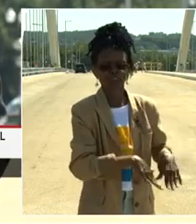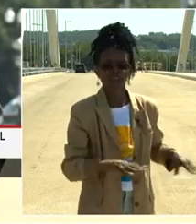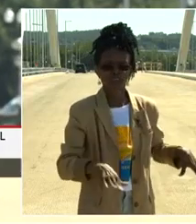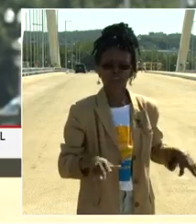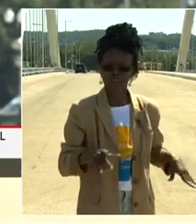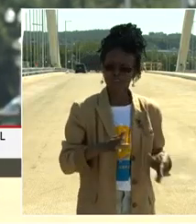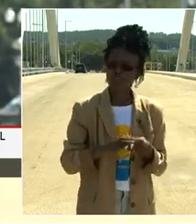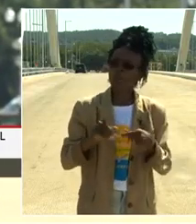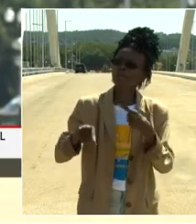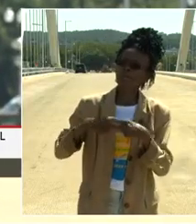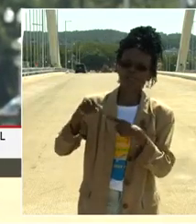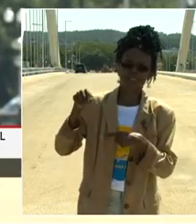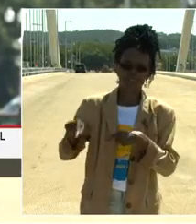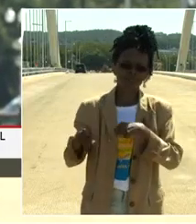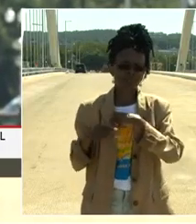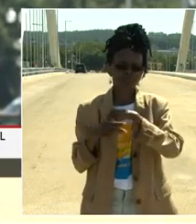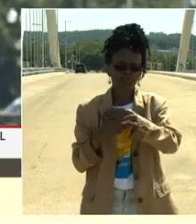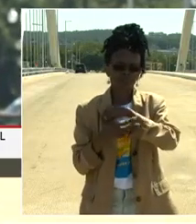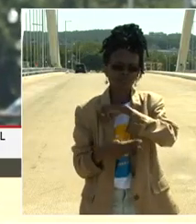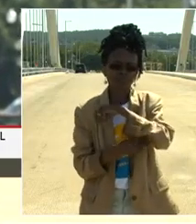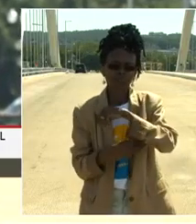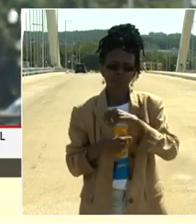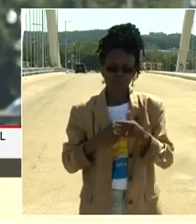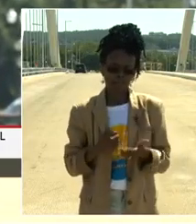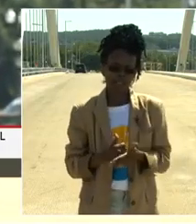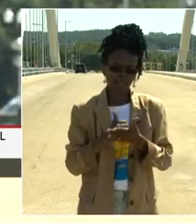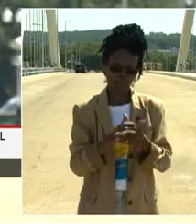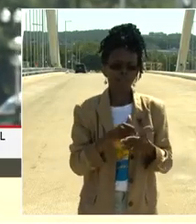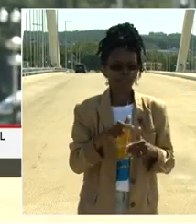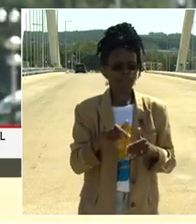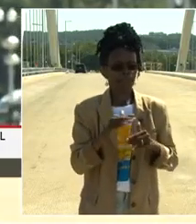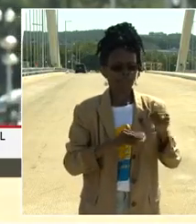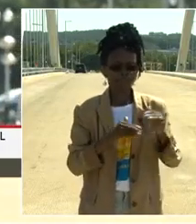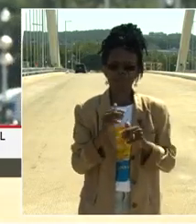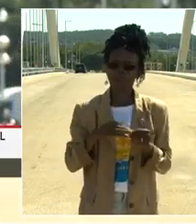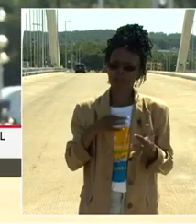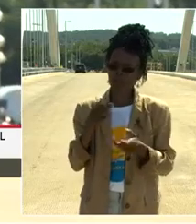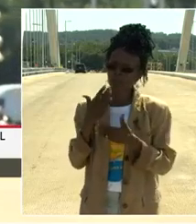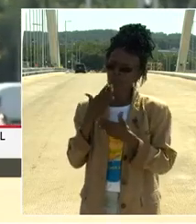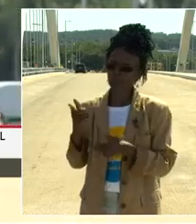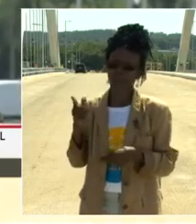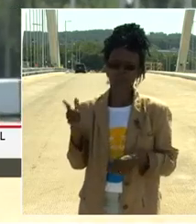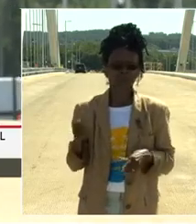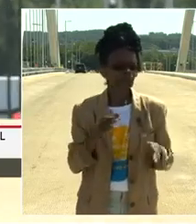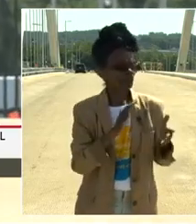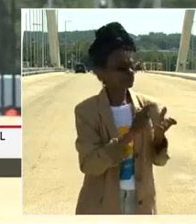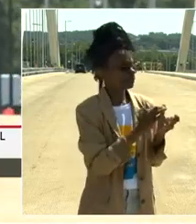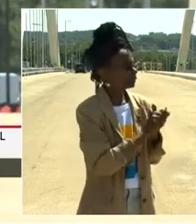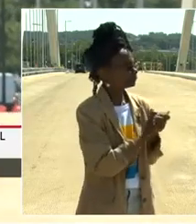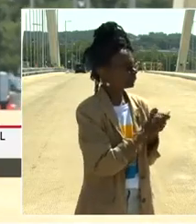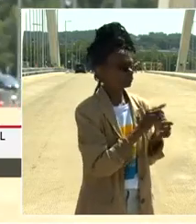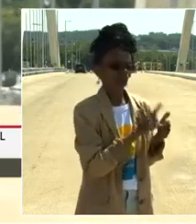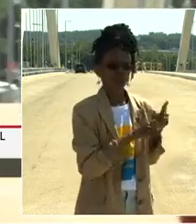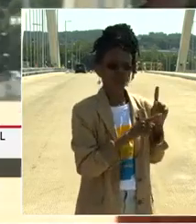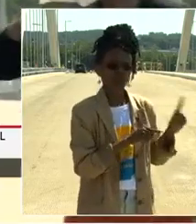appreciate it. So congratulations, everyone. Mayor Bowser, again, a hearty congratulations, and thank you all very much. Thank you.